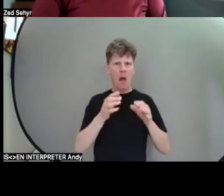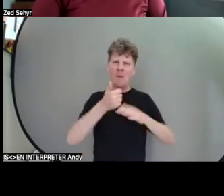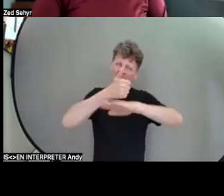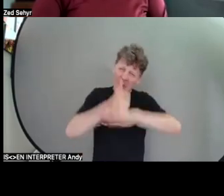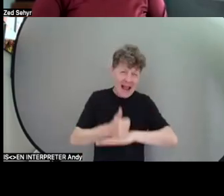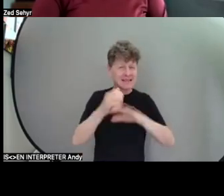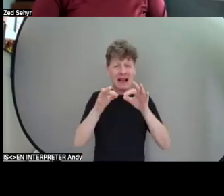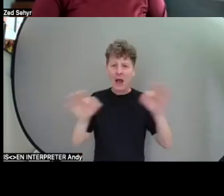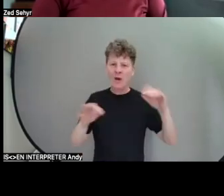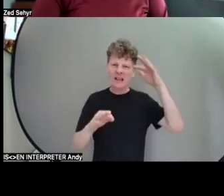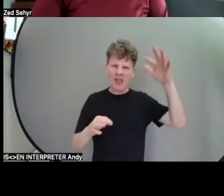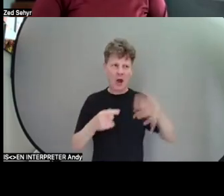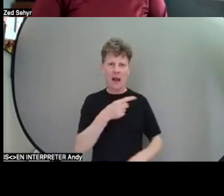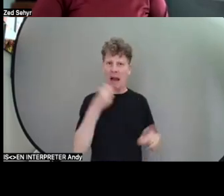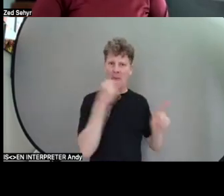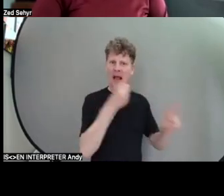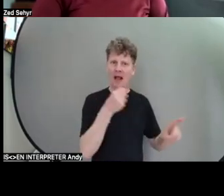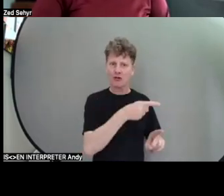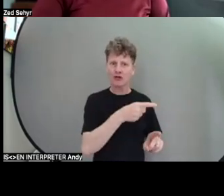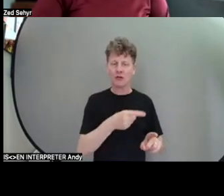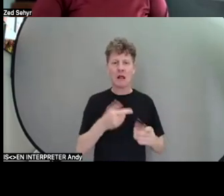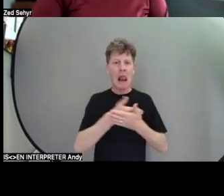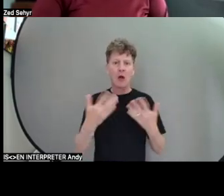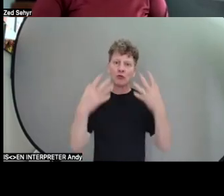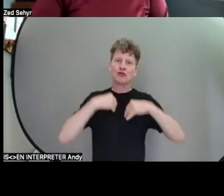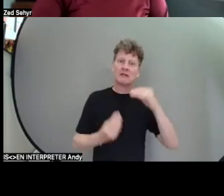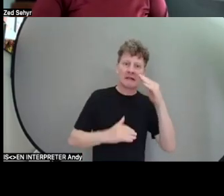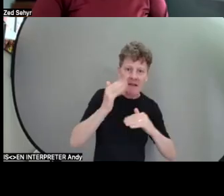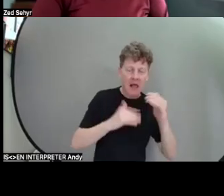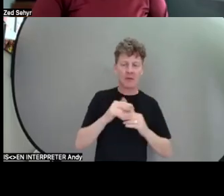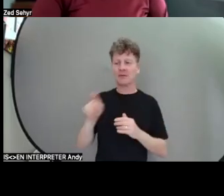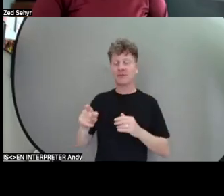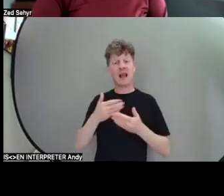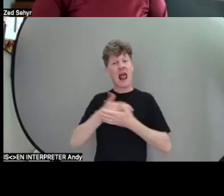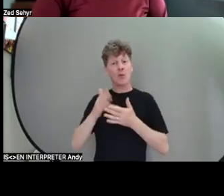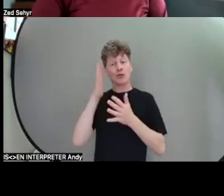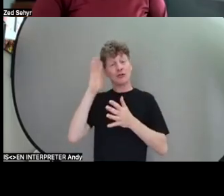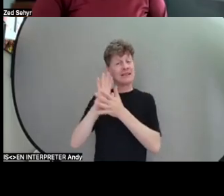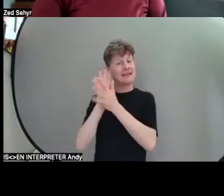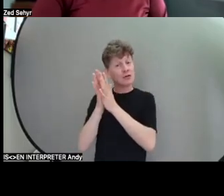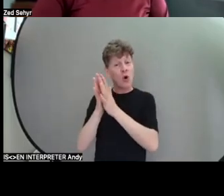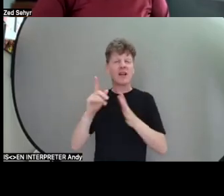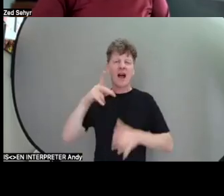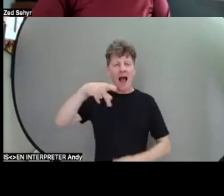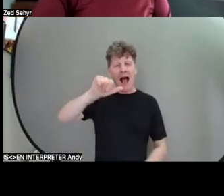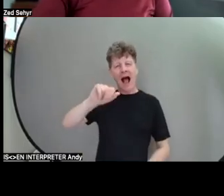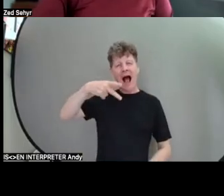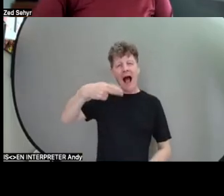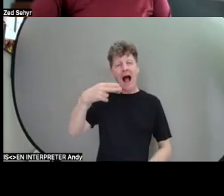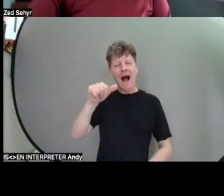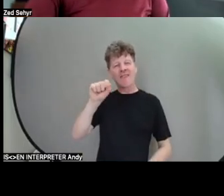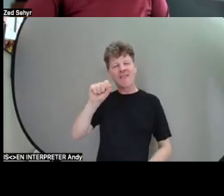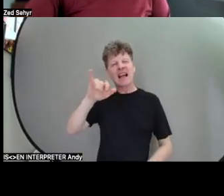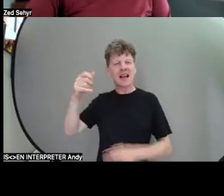also for language development, language disorders like aphasia, and even how language is stored and accessed